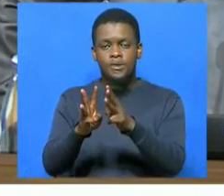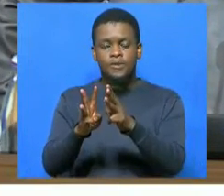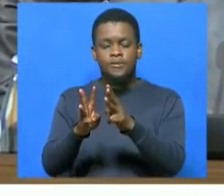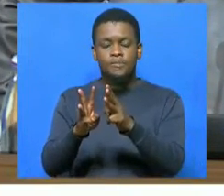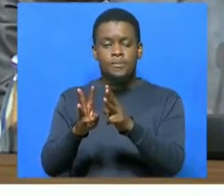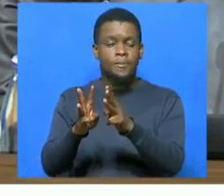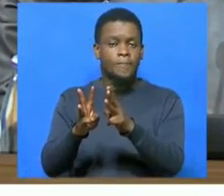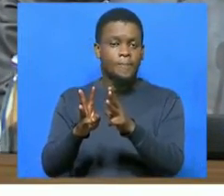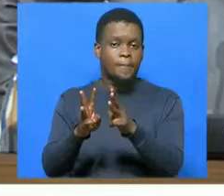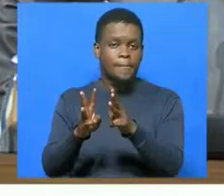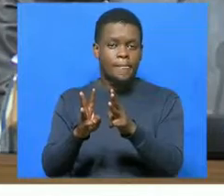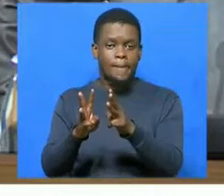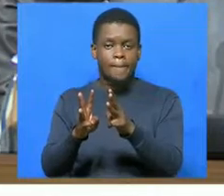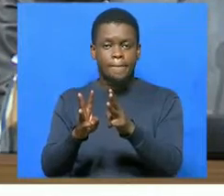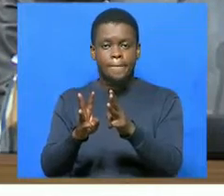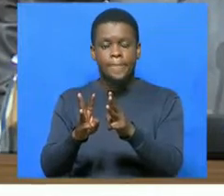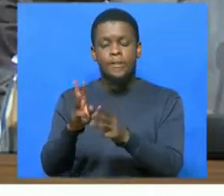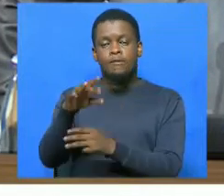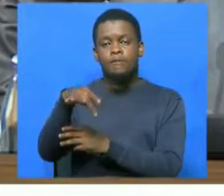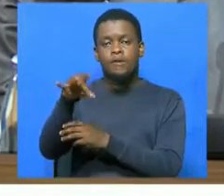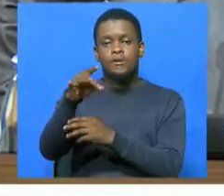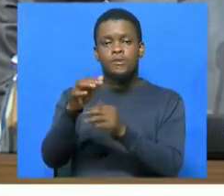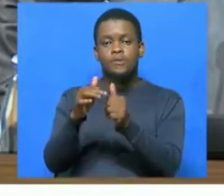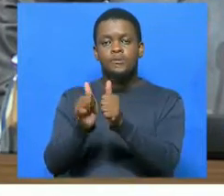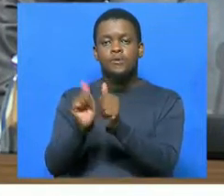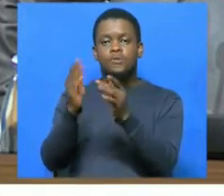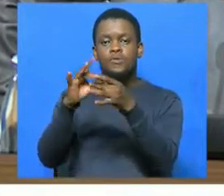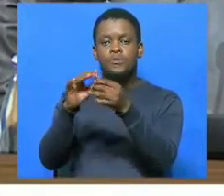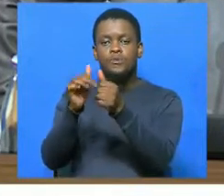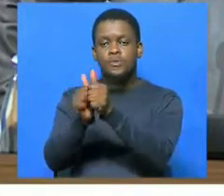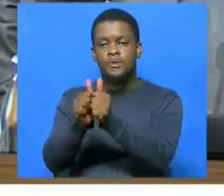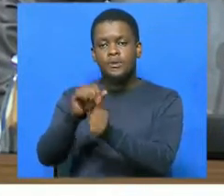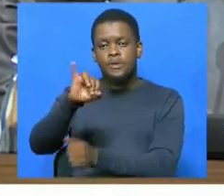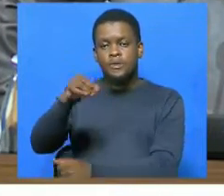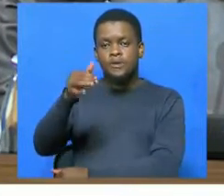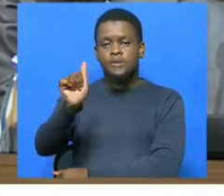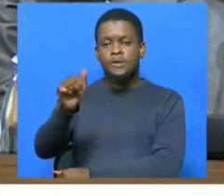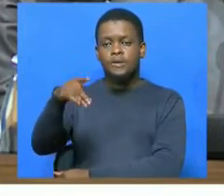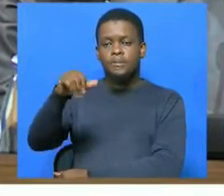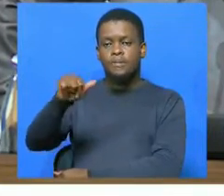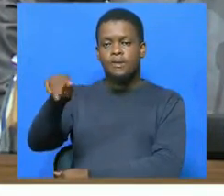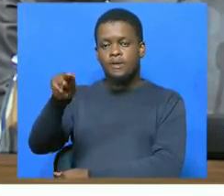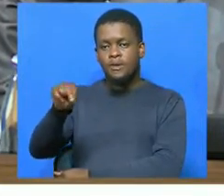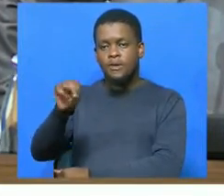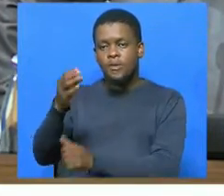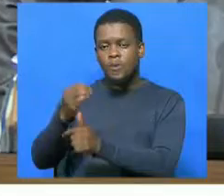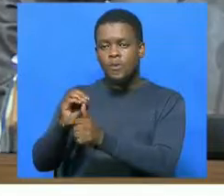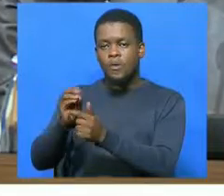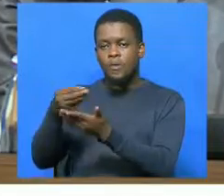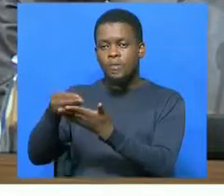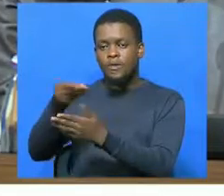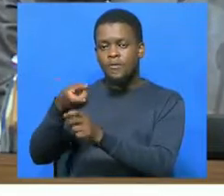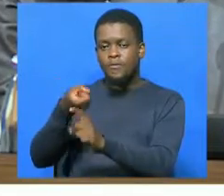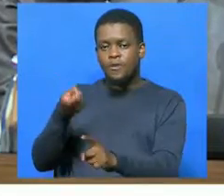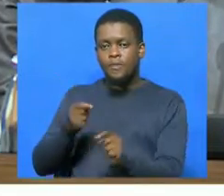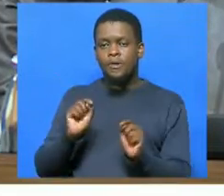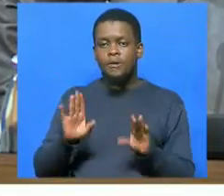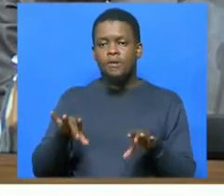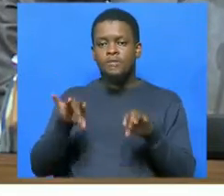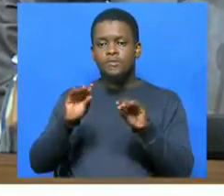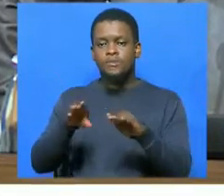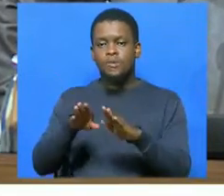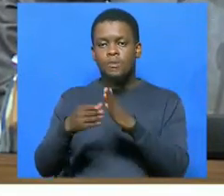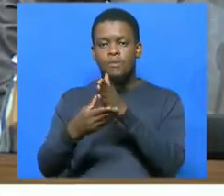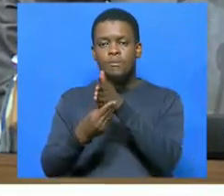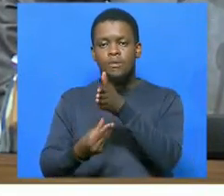find, as you will in relation to Japanese beef or Australian beef, that this